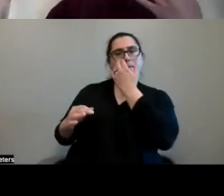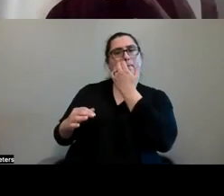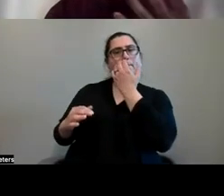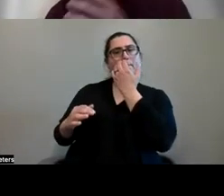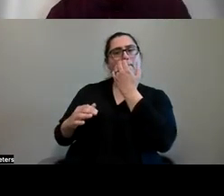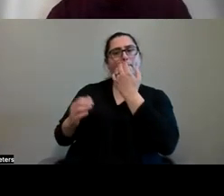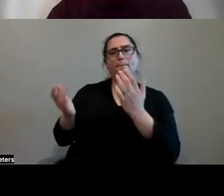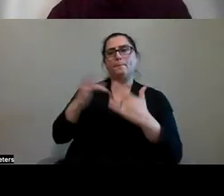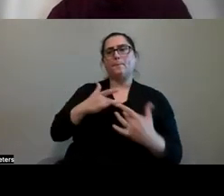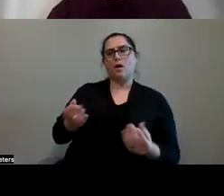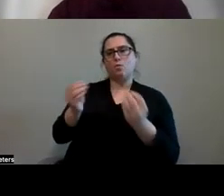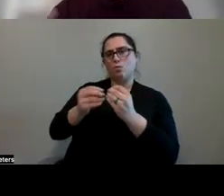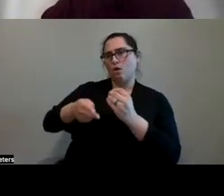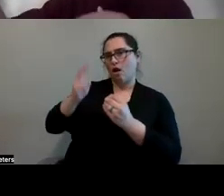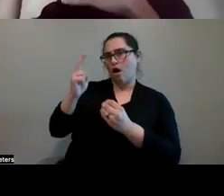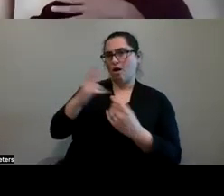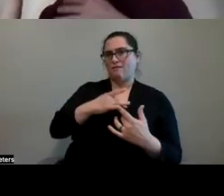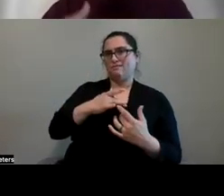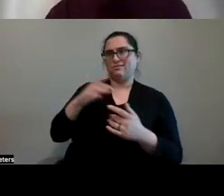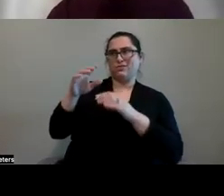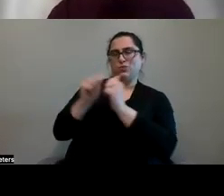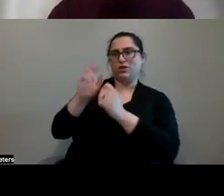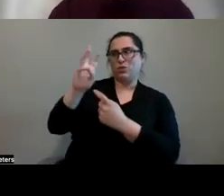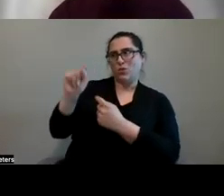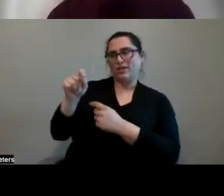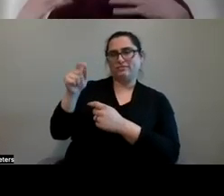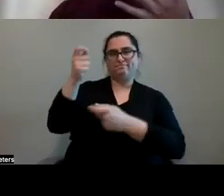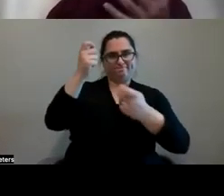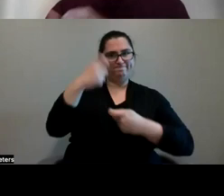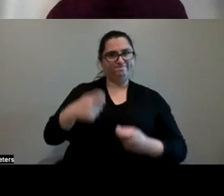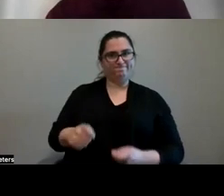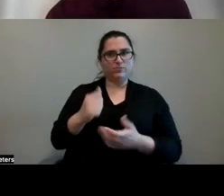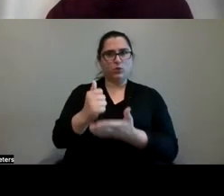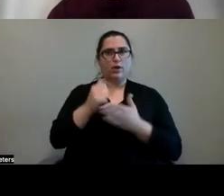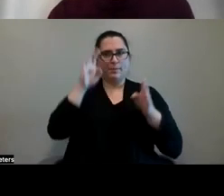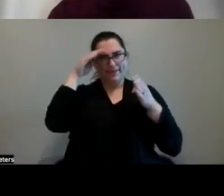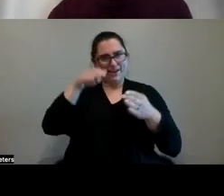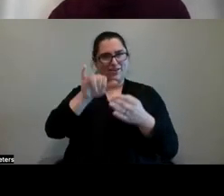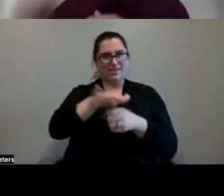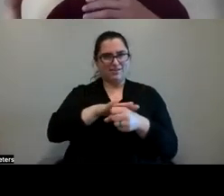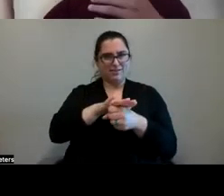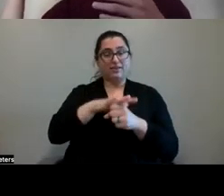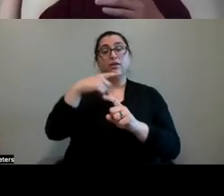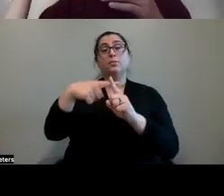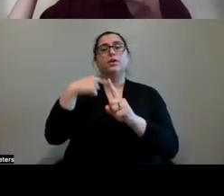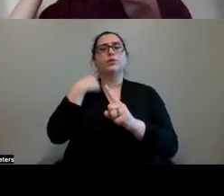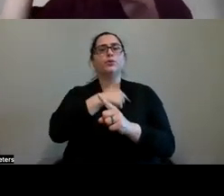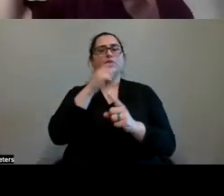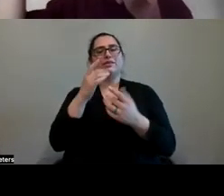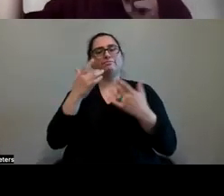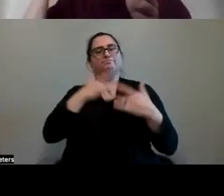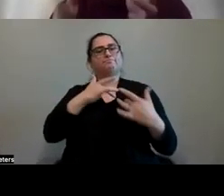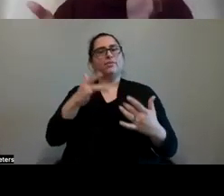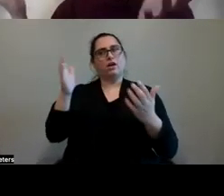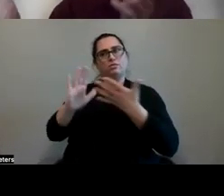by multiple language models as a way to further narrow that space. And we also prioritize mutations that are the